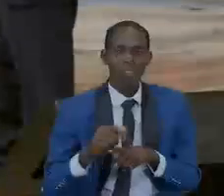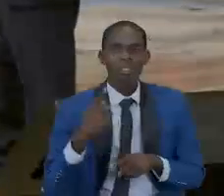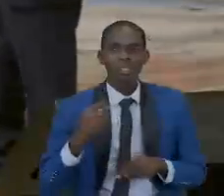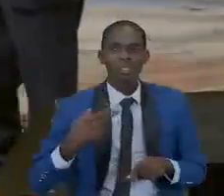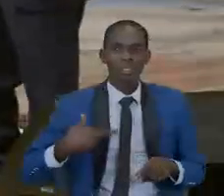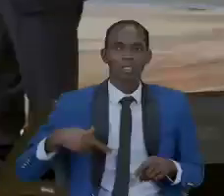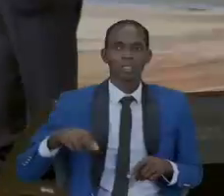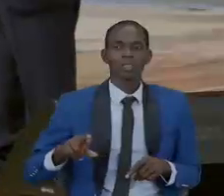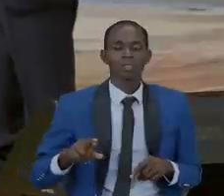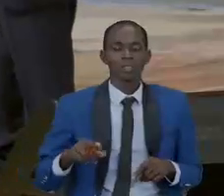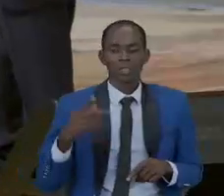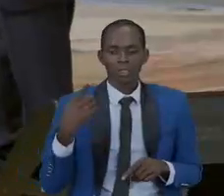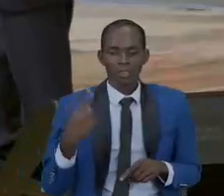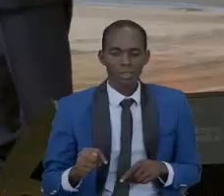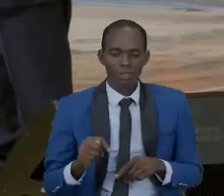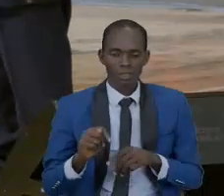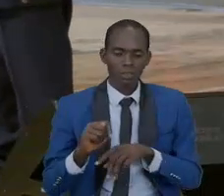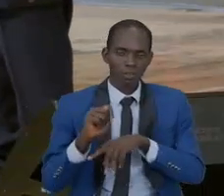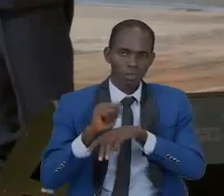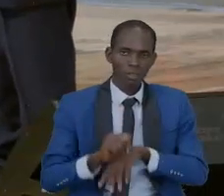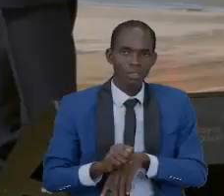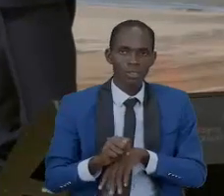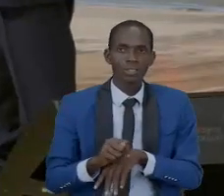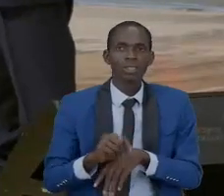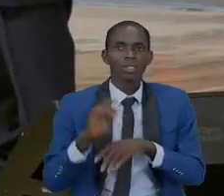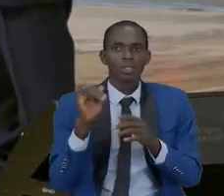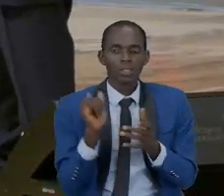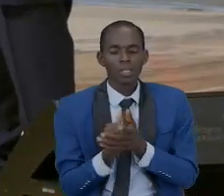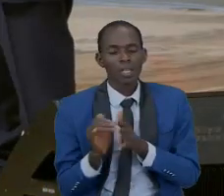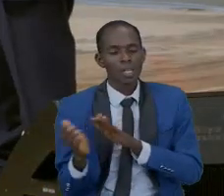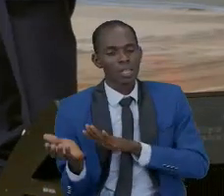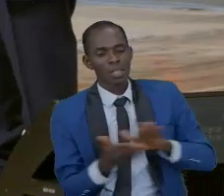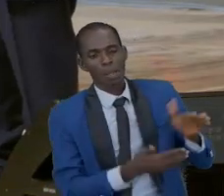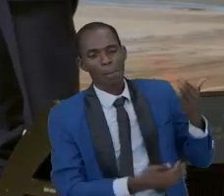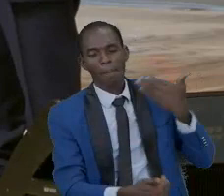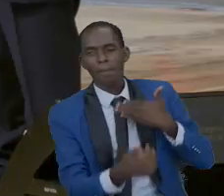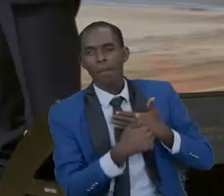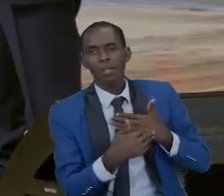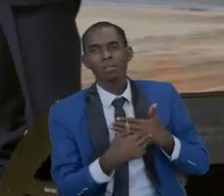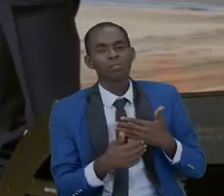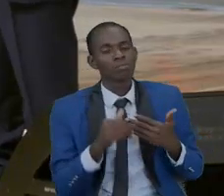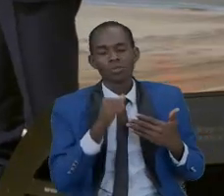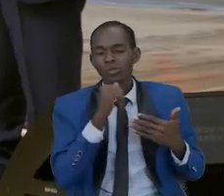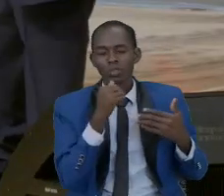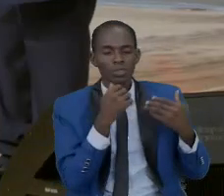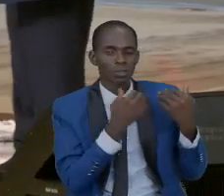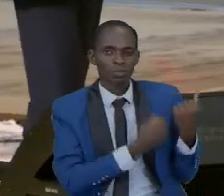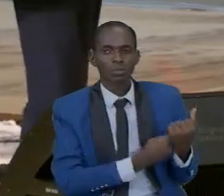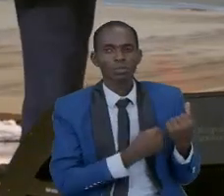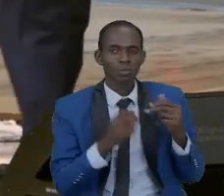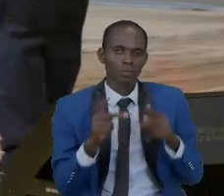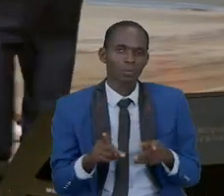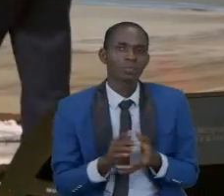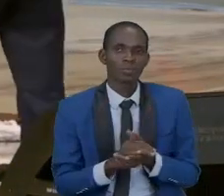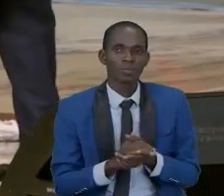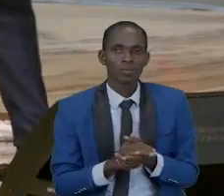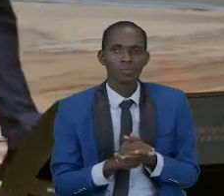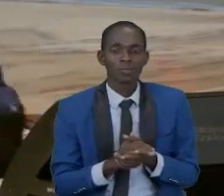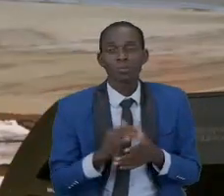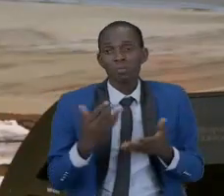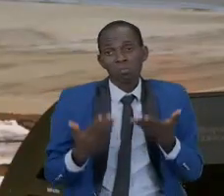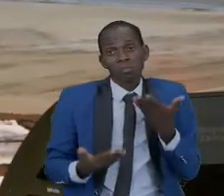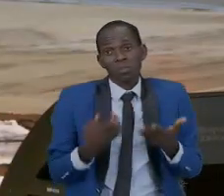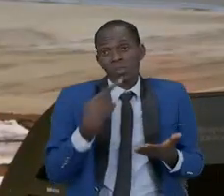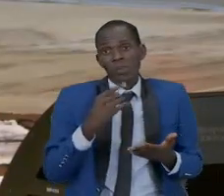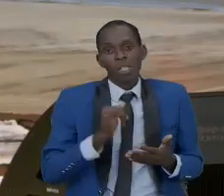the tradition that he ledge behind incorrigible that although he says